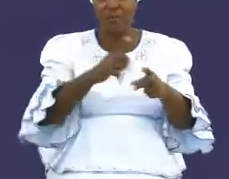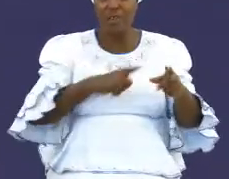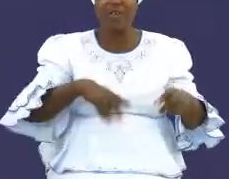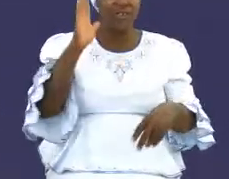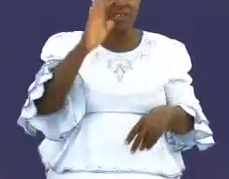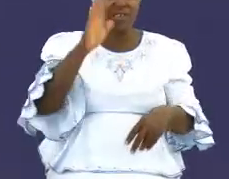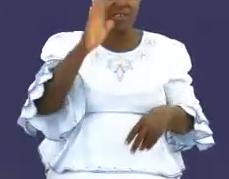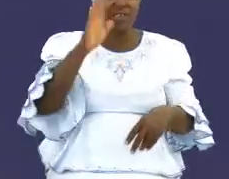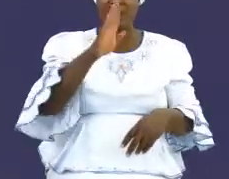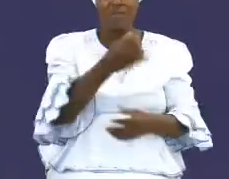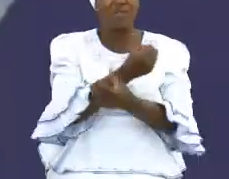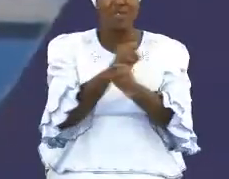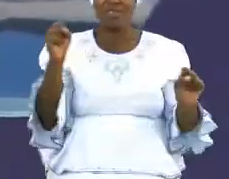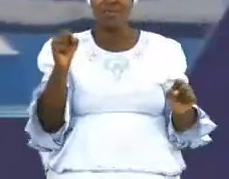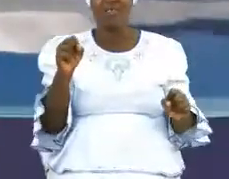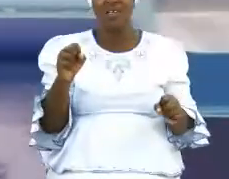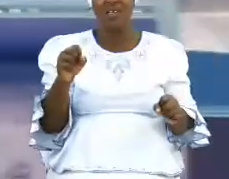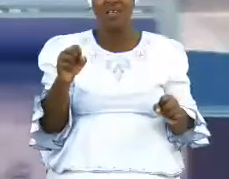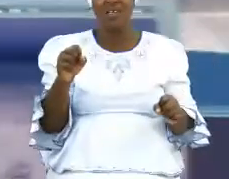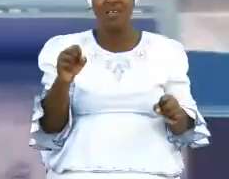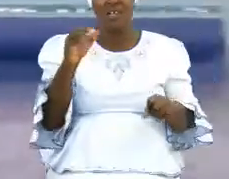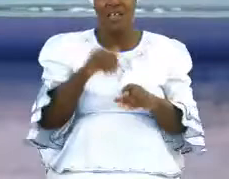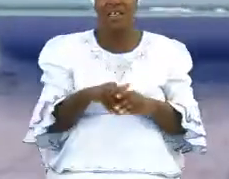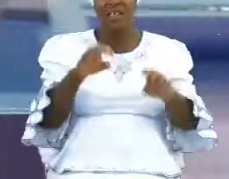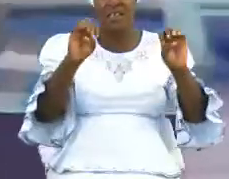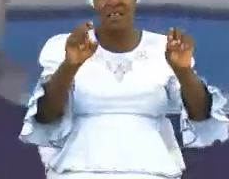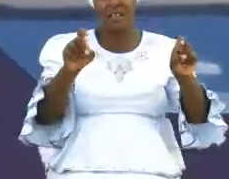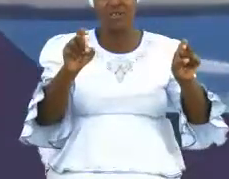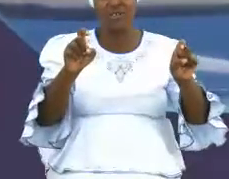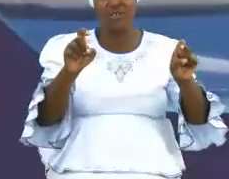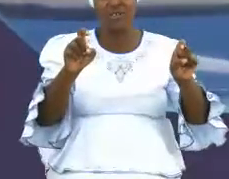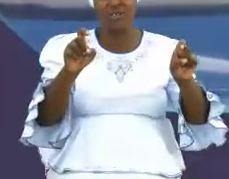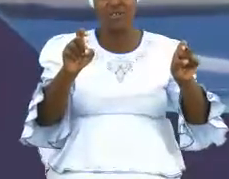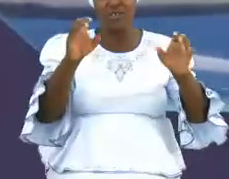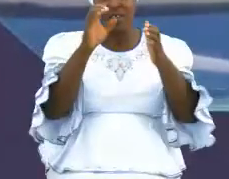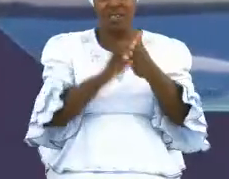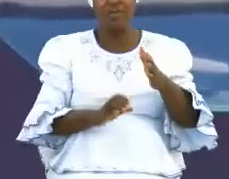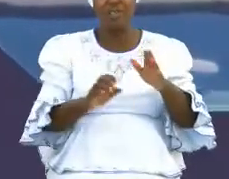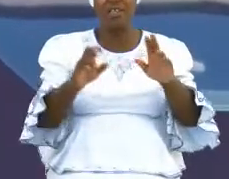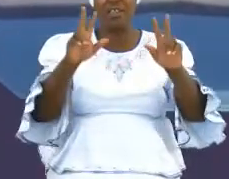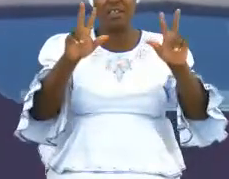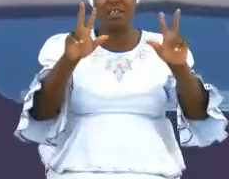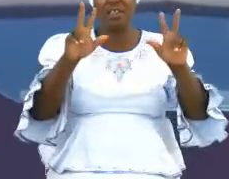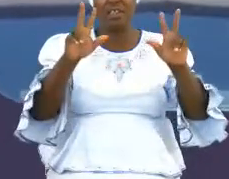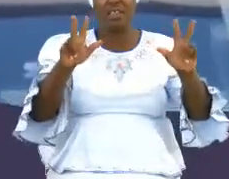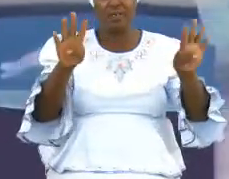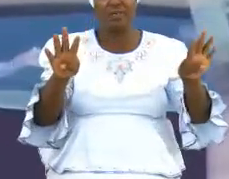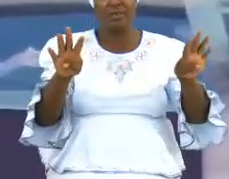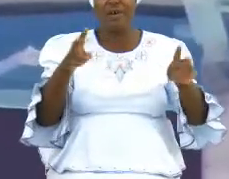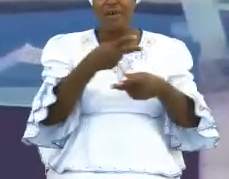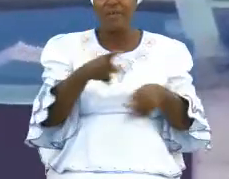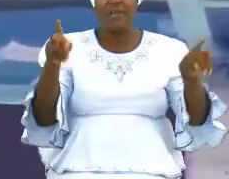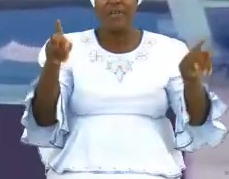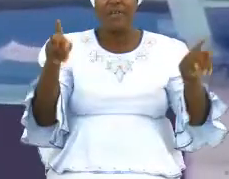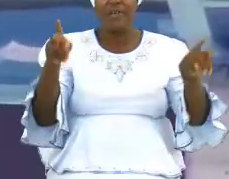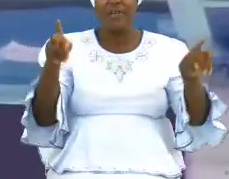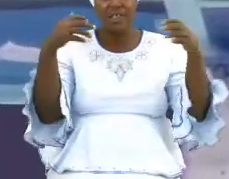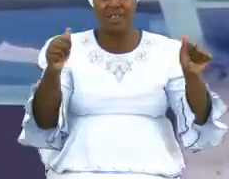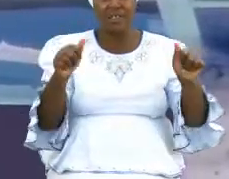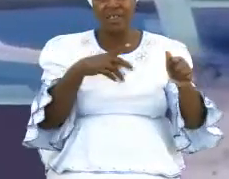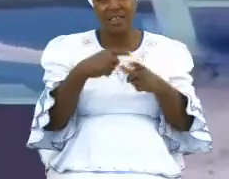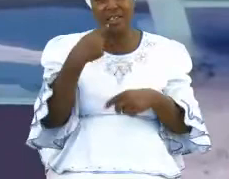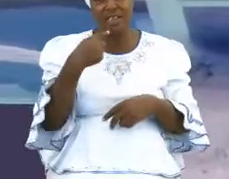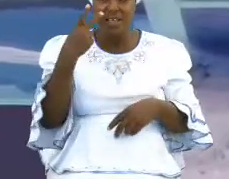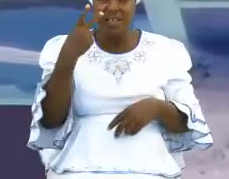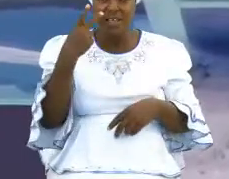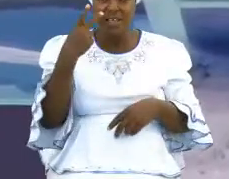part of Exodus chapter 34 and in verse 10. And he said, behold,